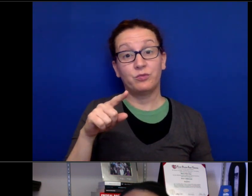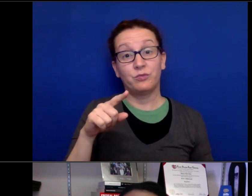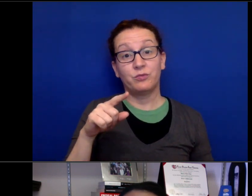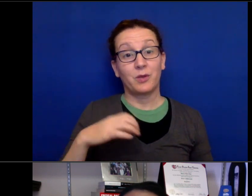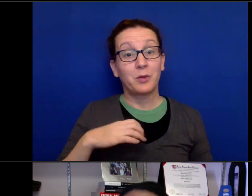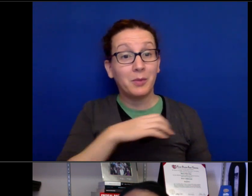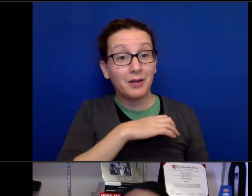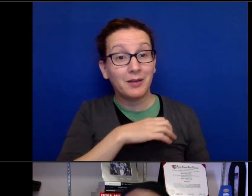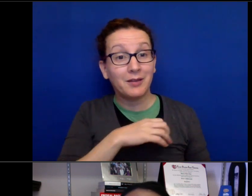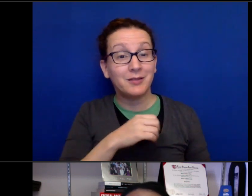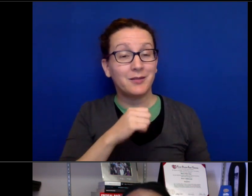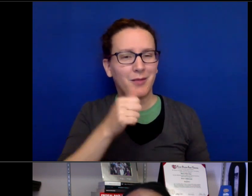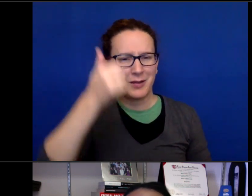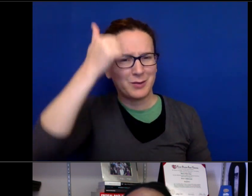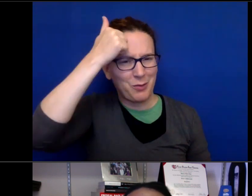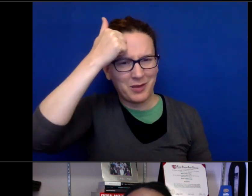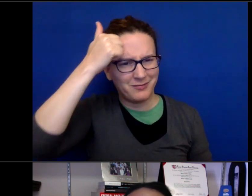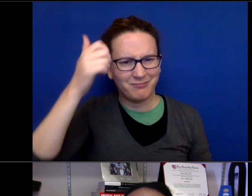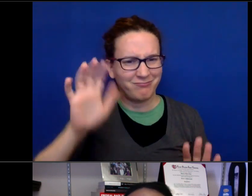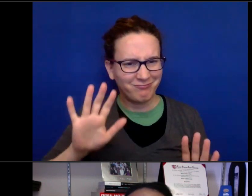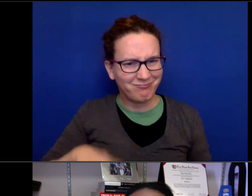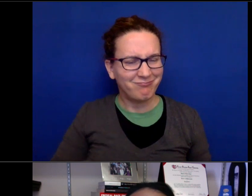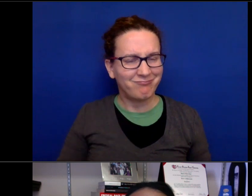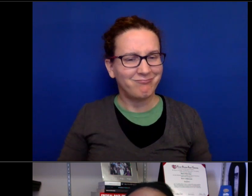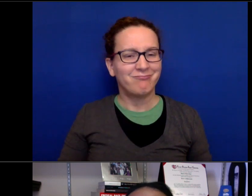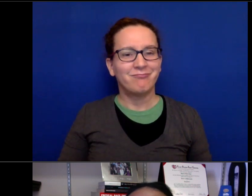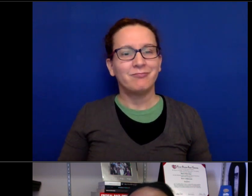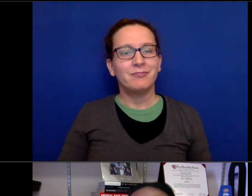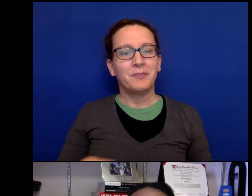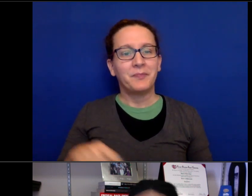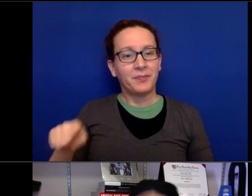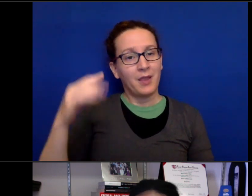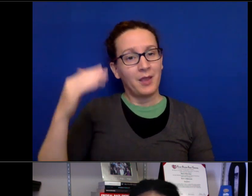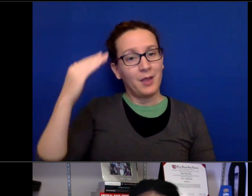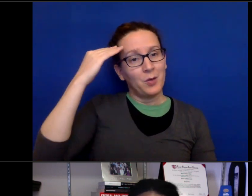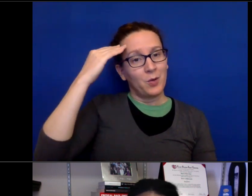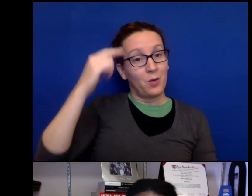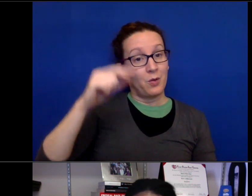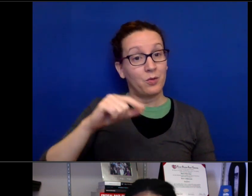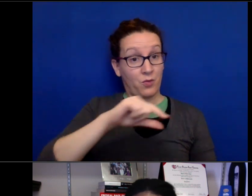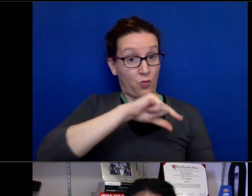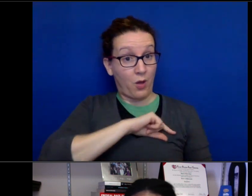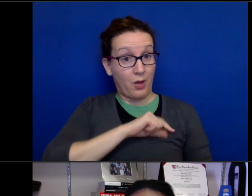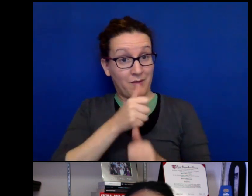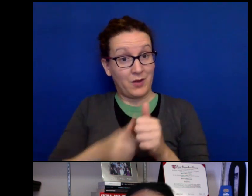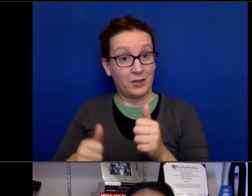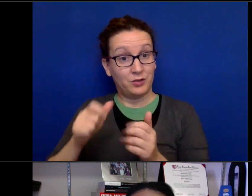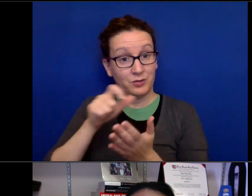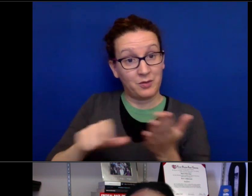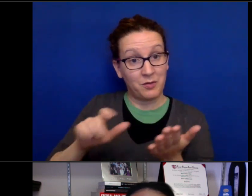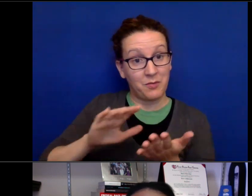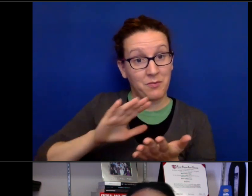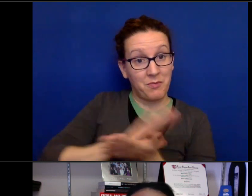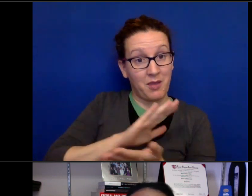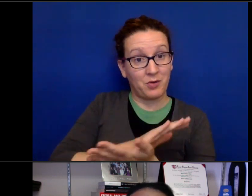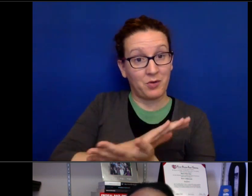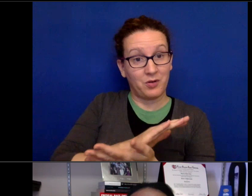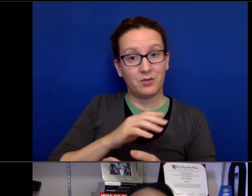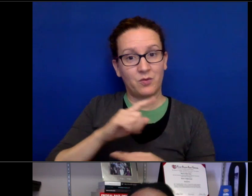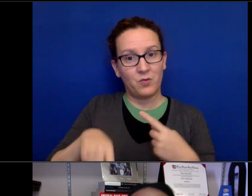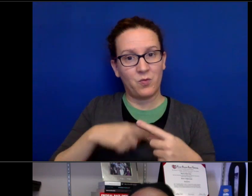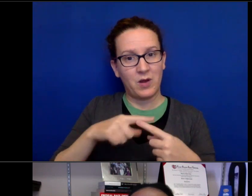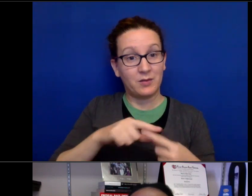committees, they're not stupid. They know what the quality of each paper. They know when it's just quantity,